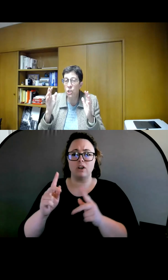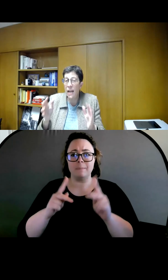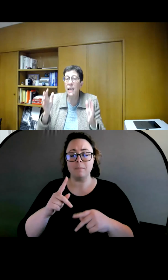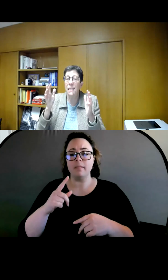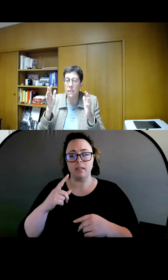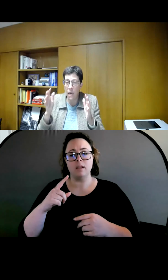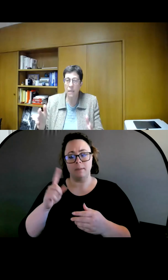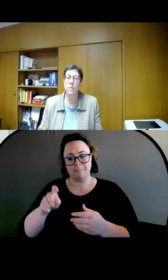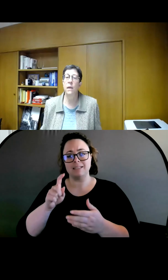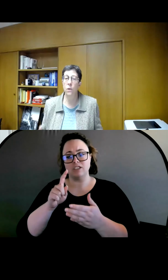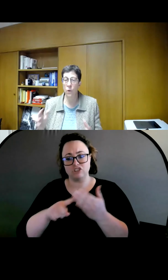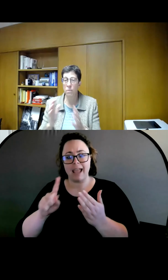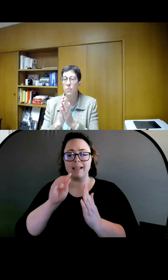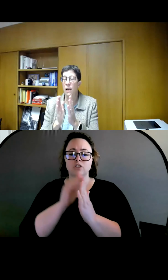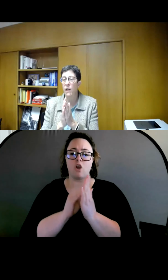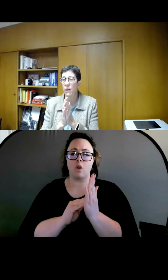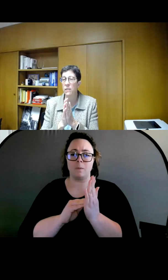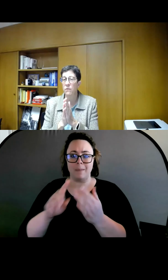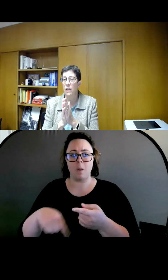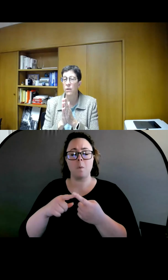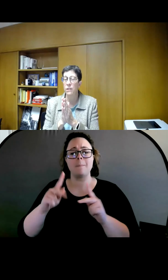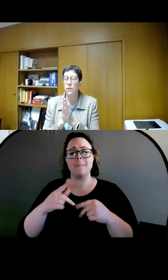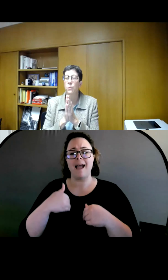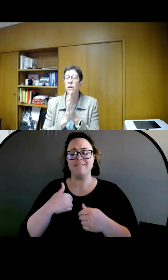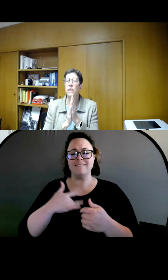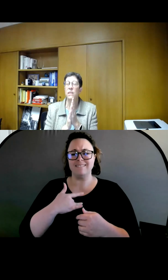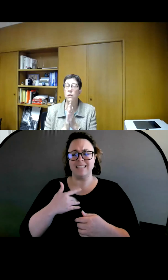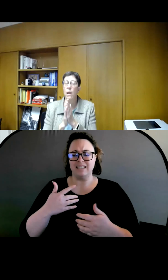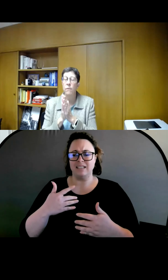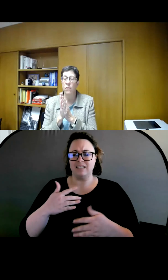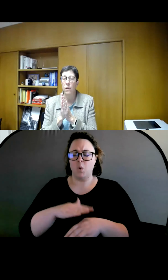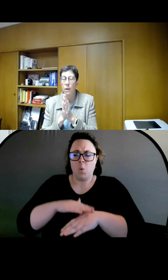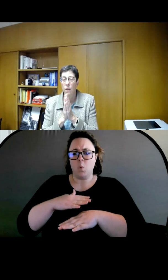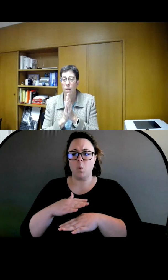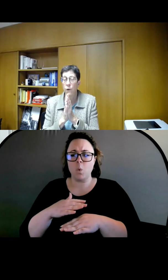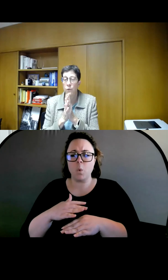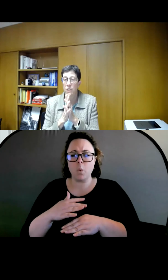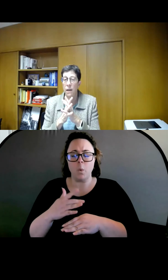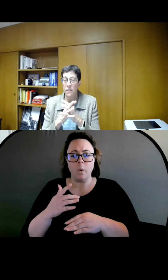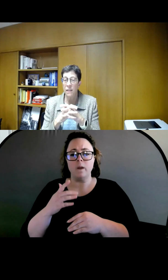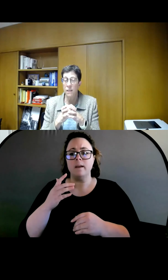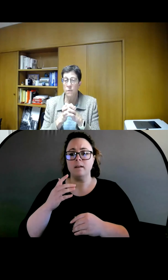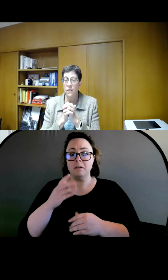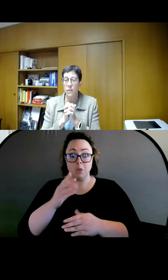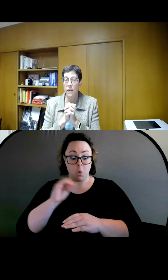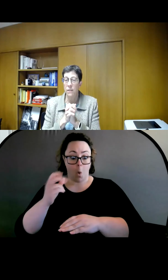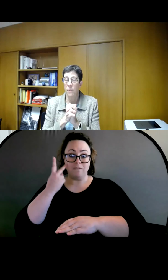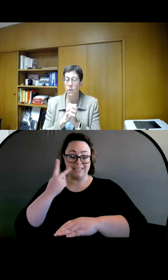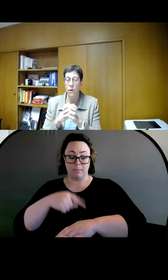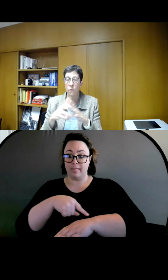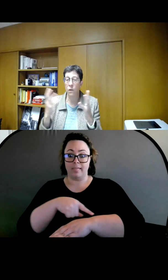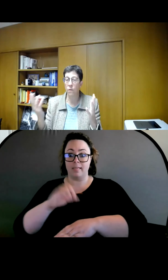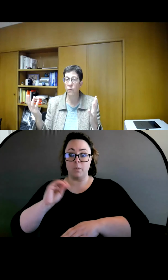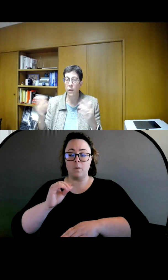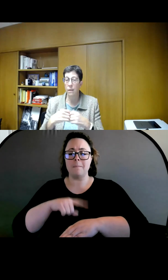to check and document when people have areas of tenderness. Because one of the things that drives folks nuts, I think especially some